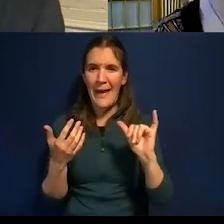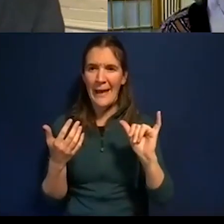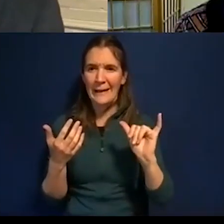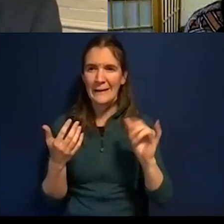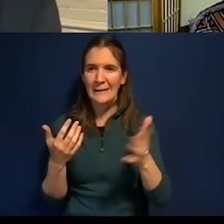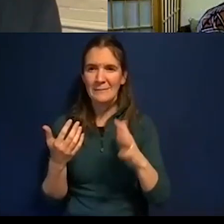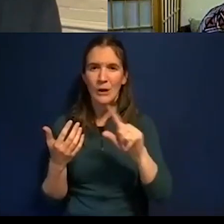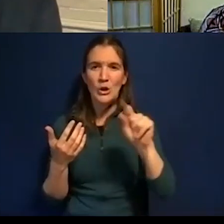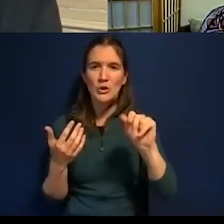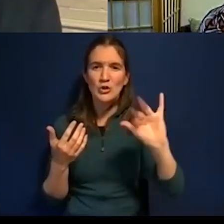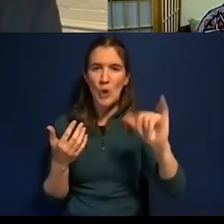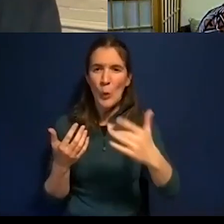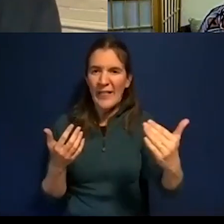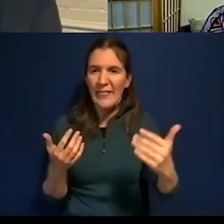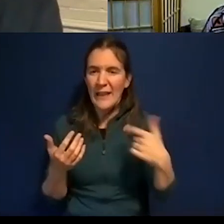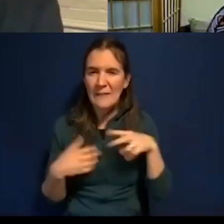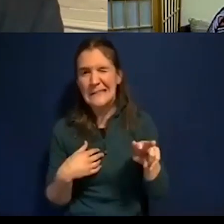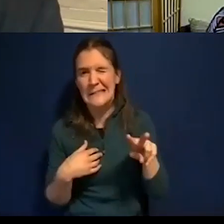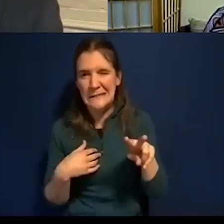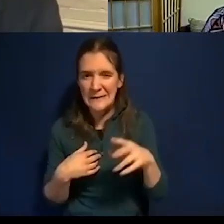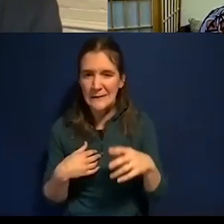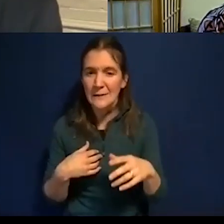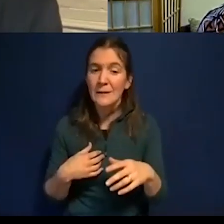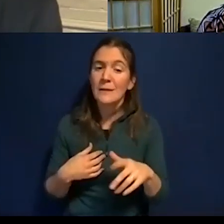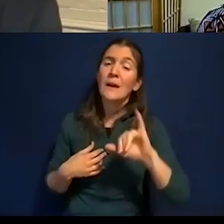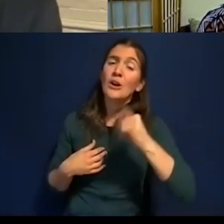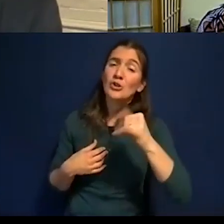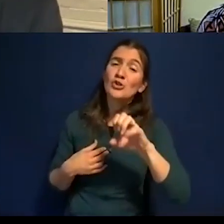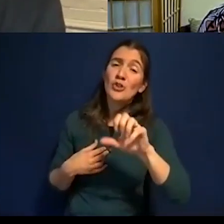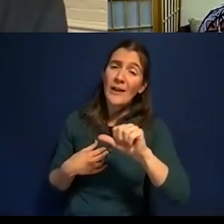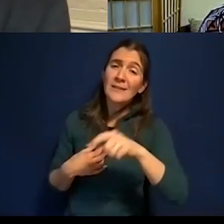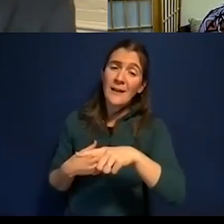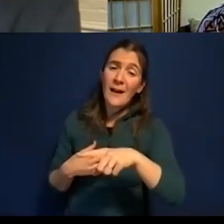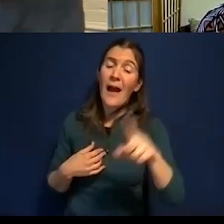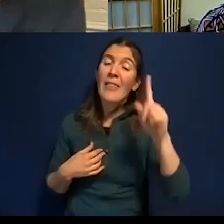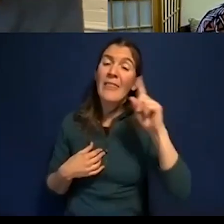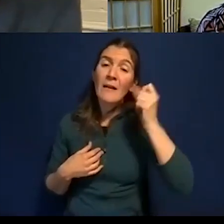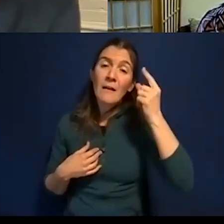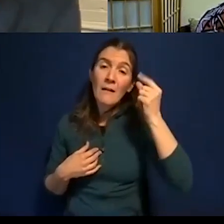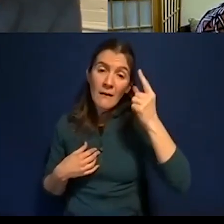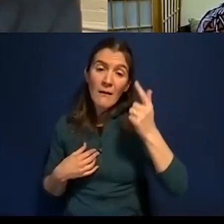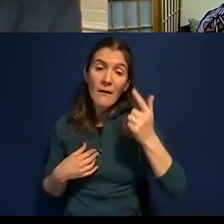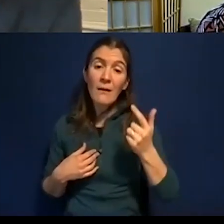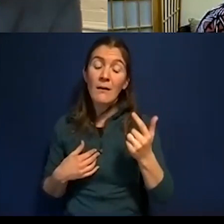like a zoning thing, you know. I also do think that without the